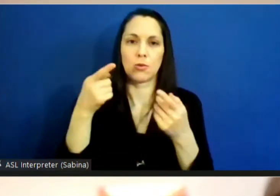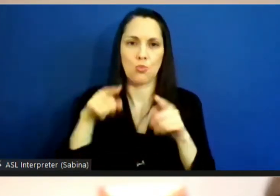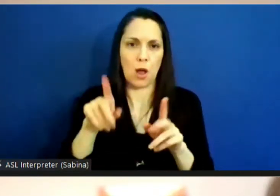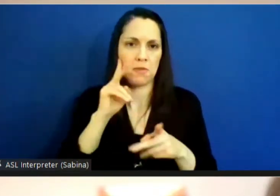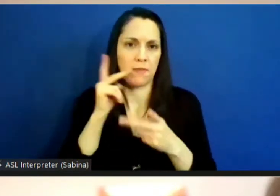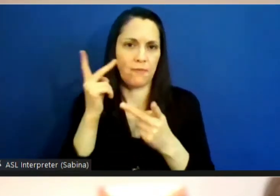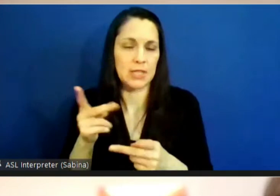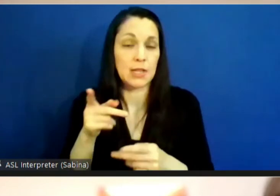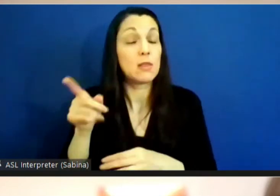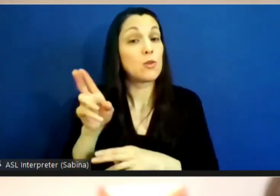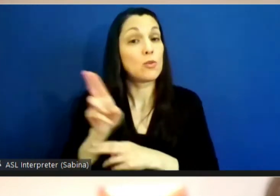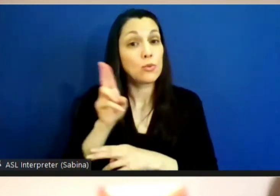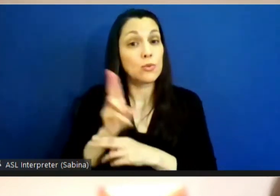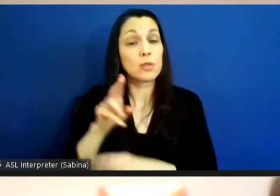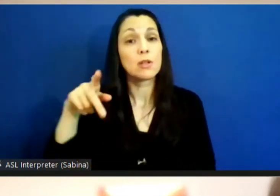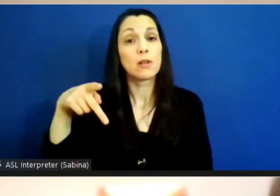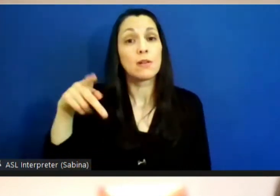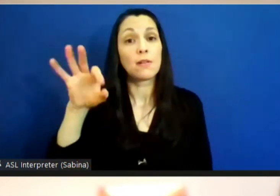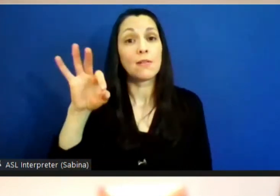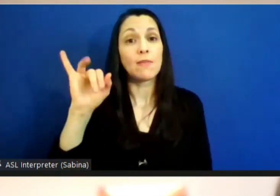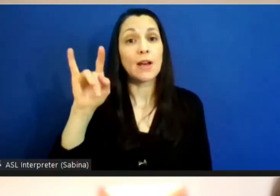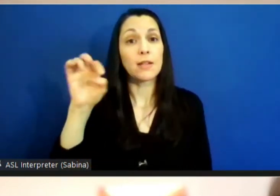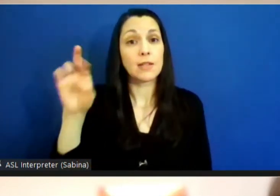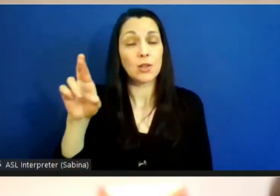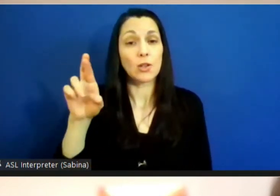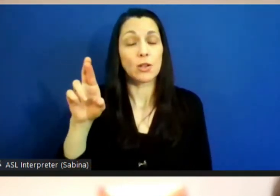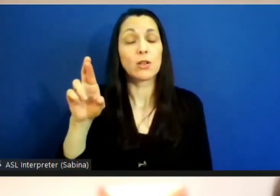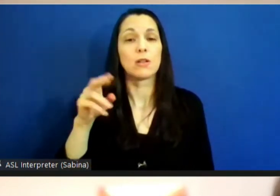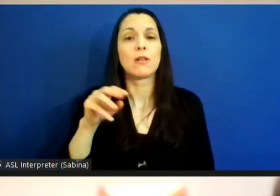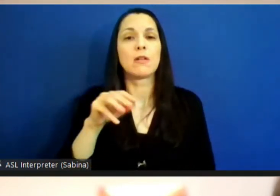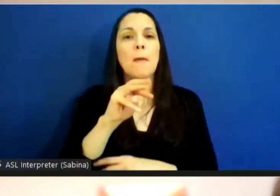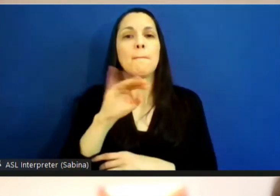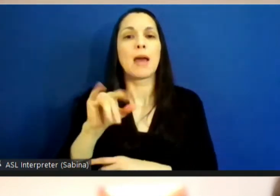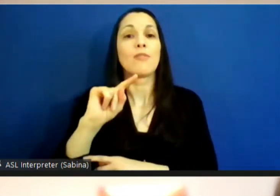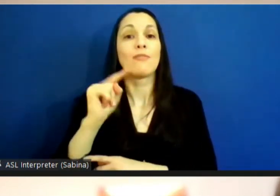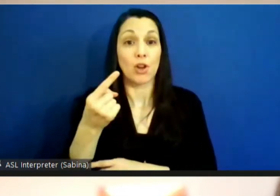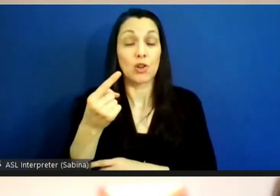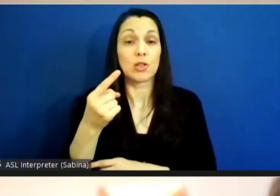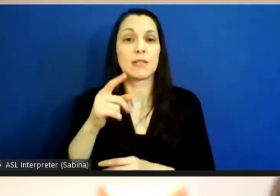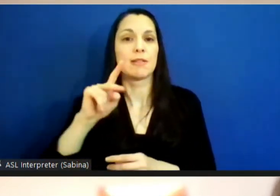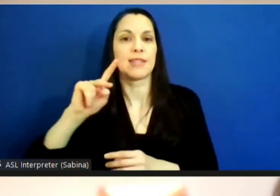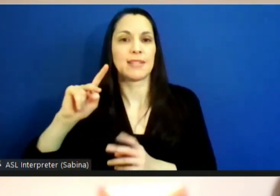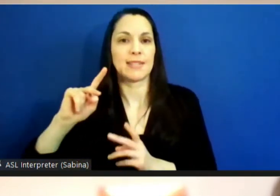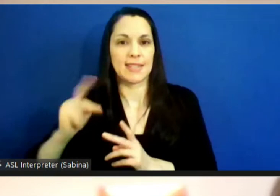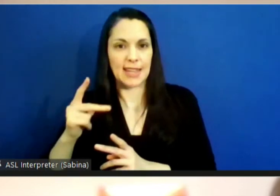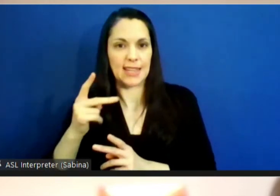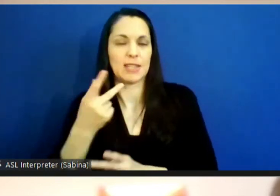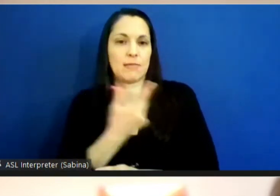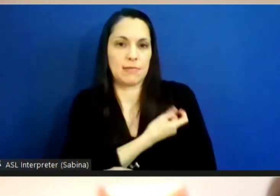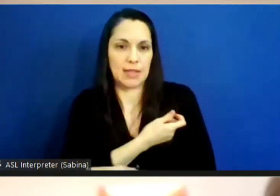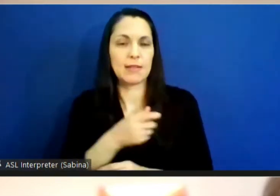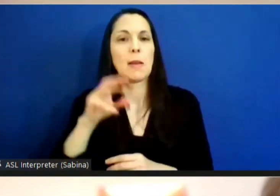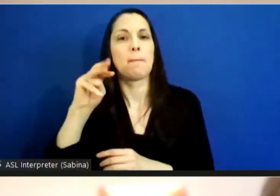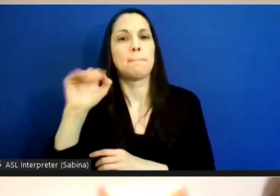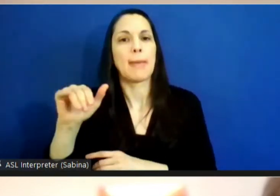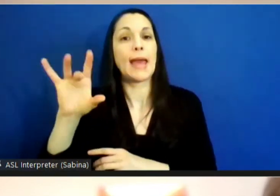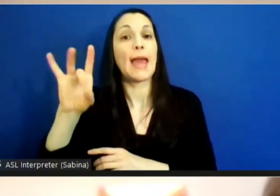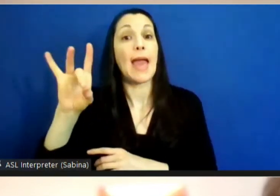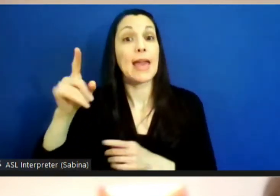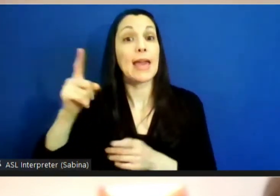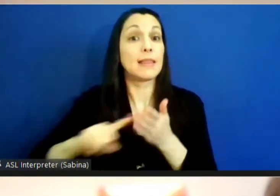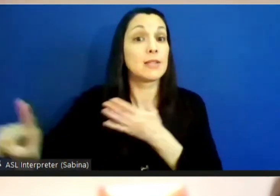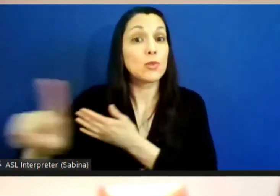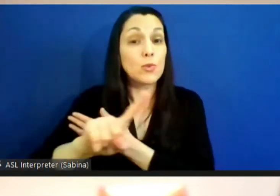using Pfizer. On May 1st, they'll have second dose clinic, and on May 8th, another second dose clinic.